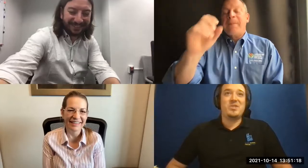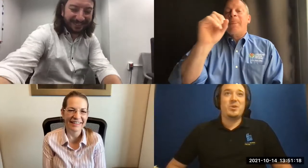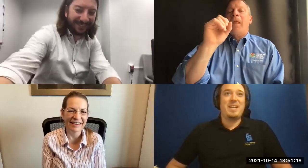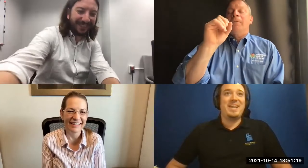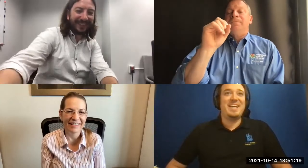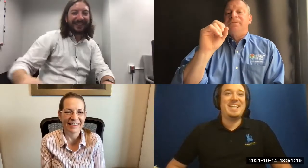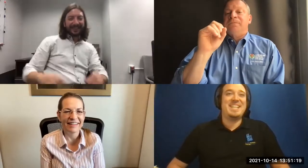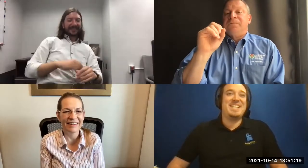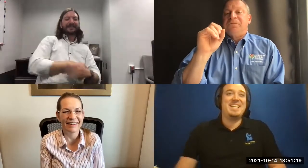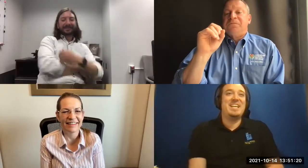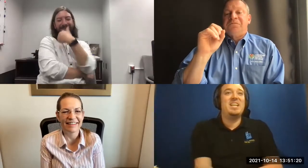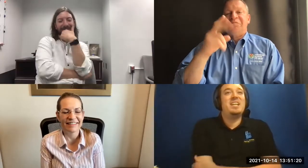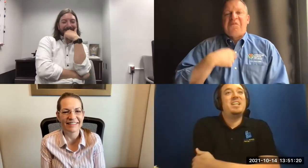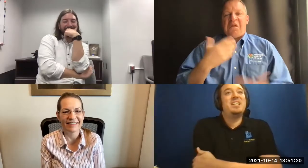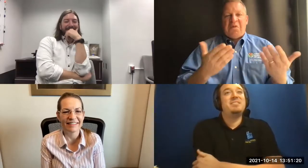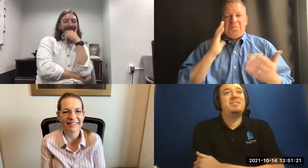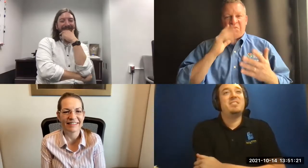You know I like a short meeting.